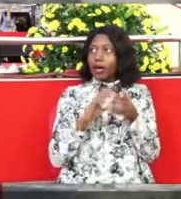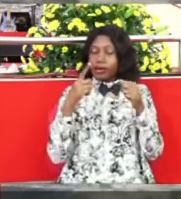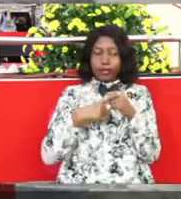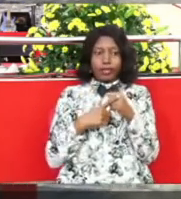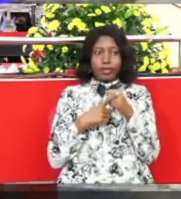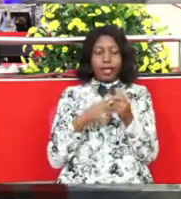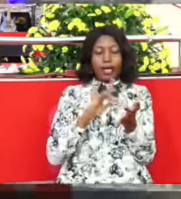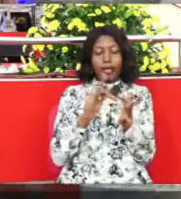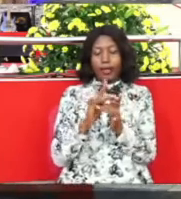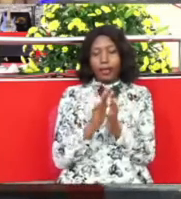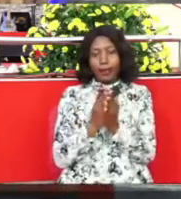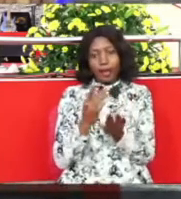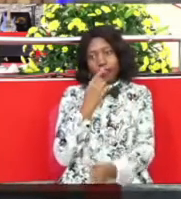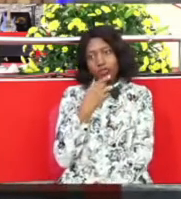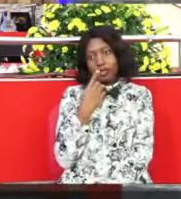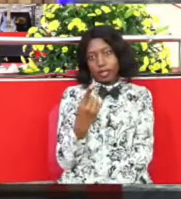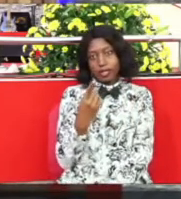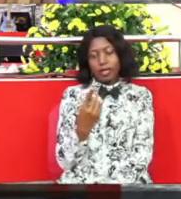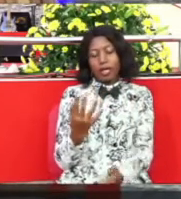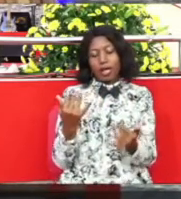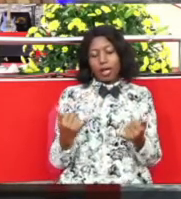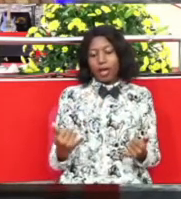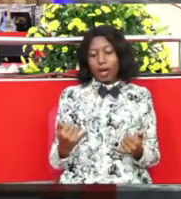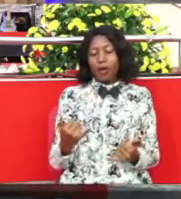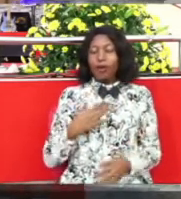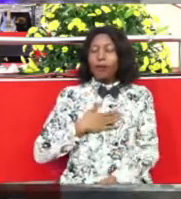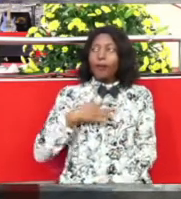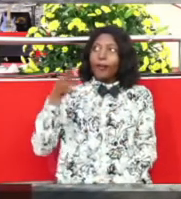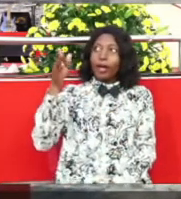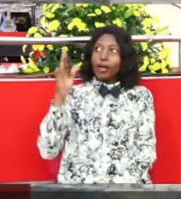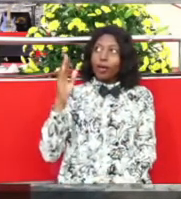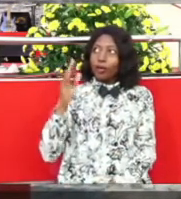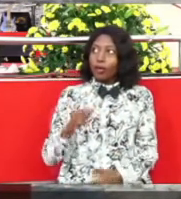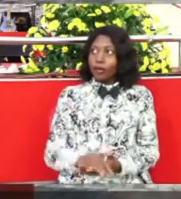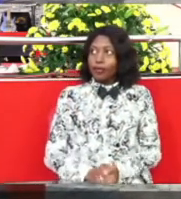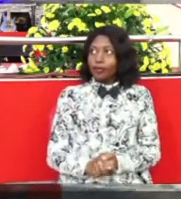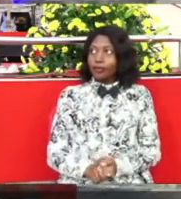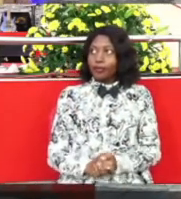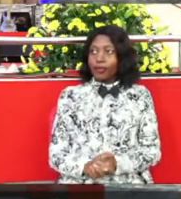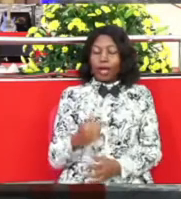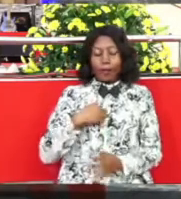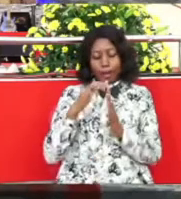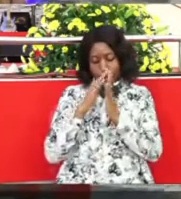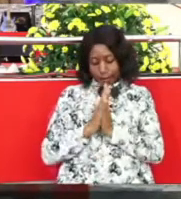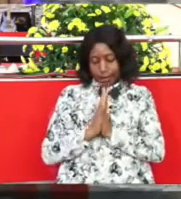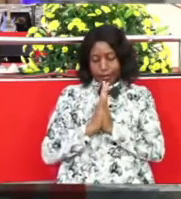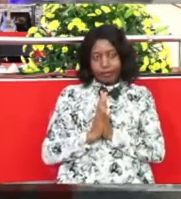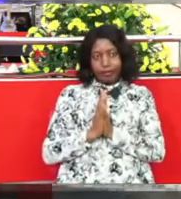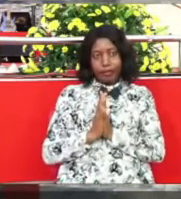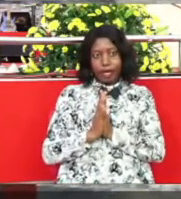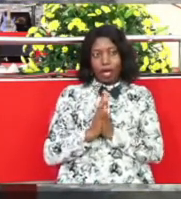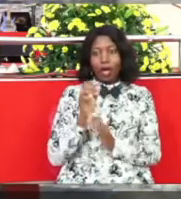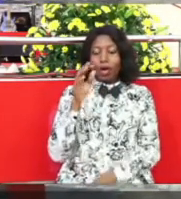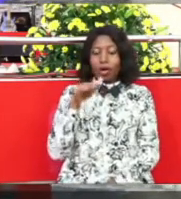says, "Now my God, sasa mwana wangu, I pray, naomba, let your eyes be